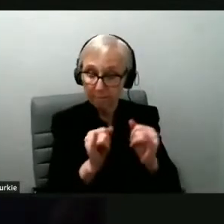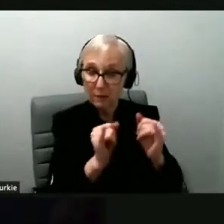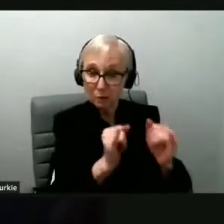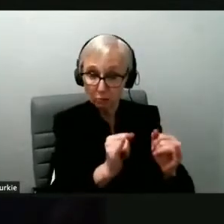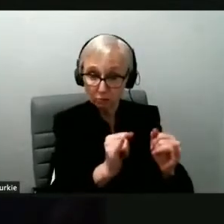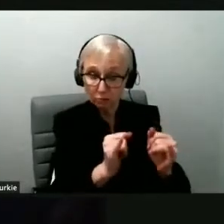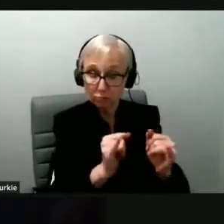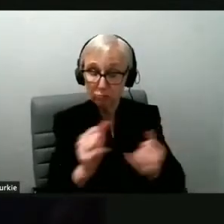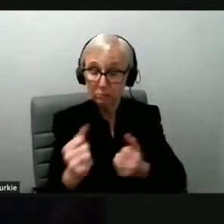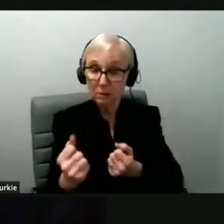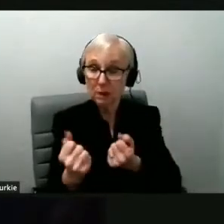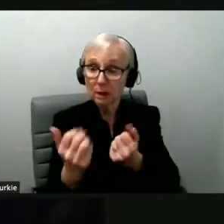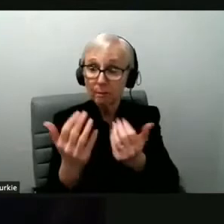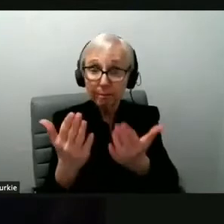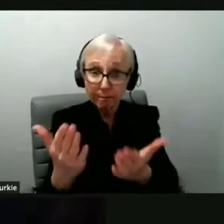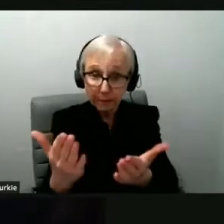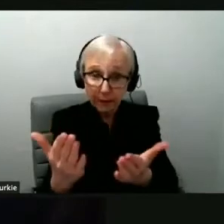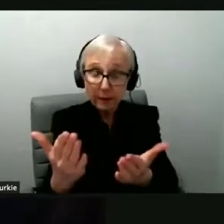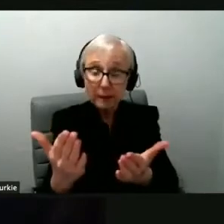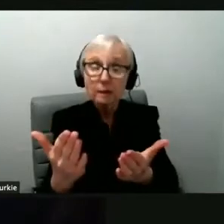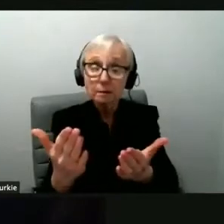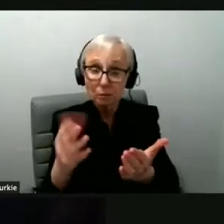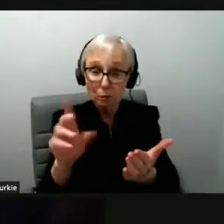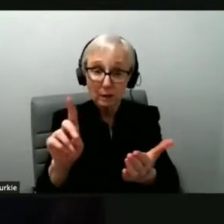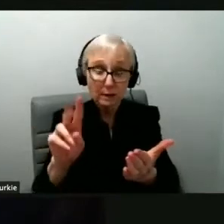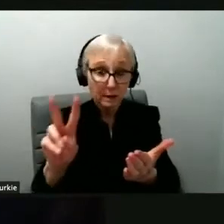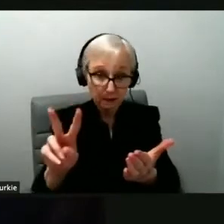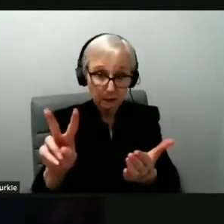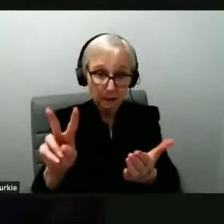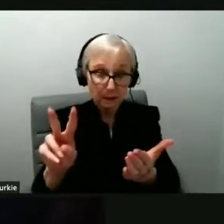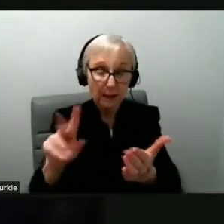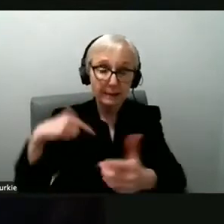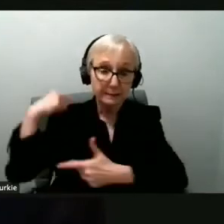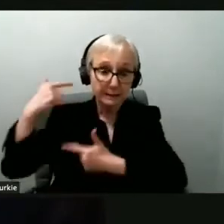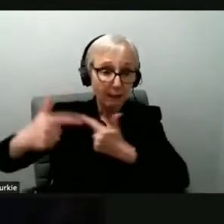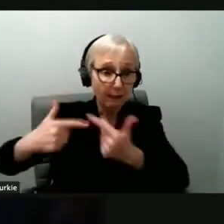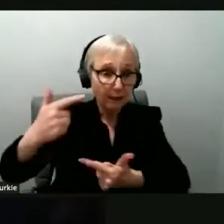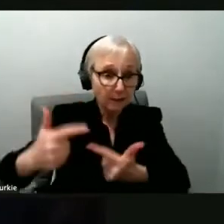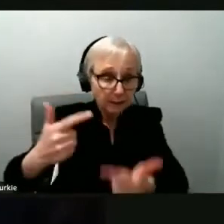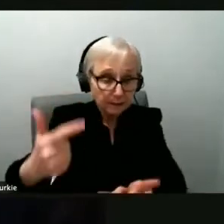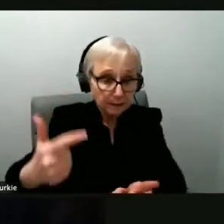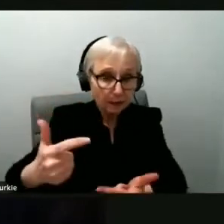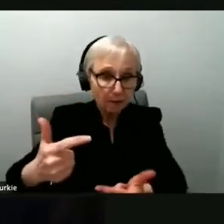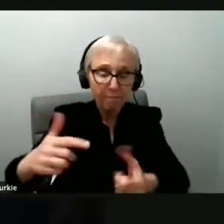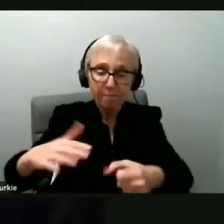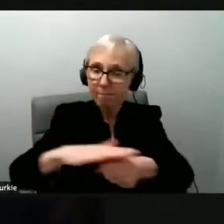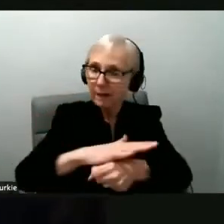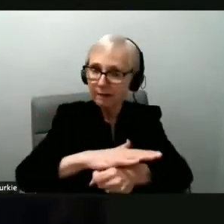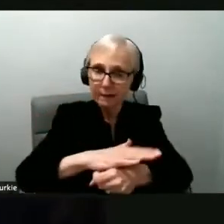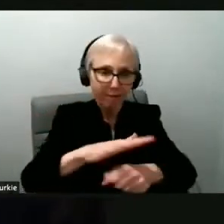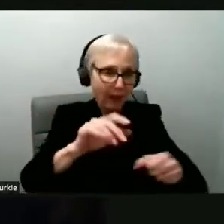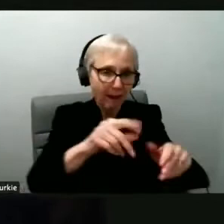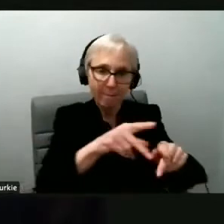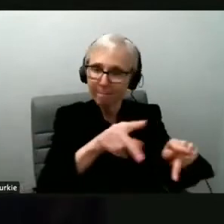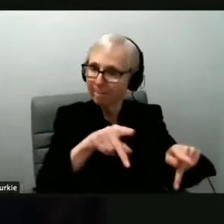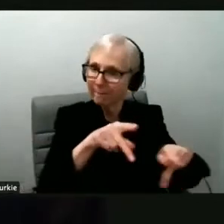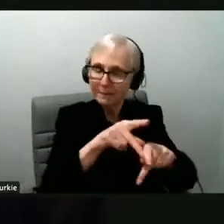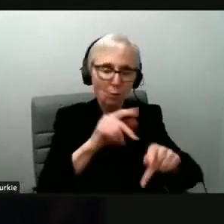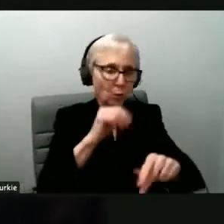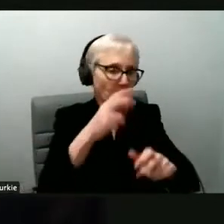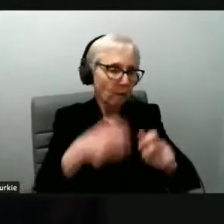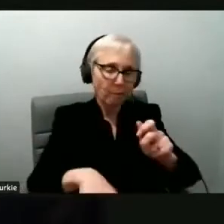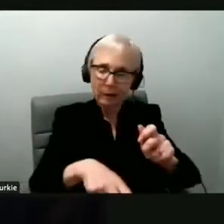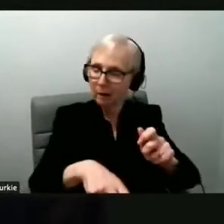to working with the District 2 and its legacy. Filling that position will not be difficult. I've worked